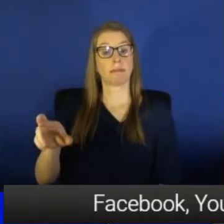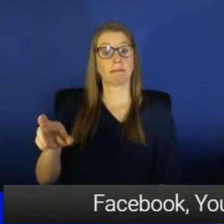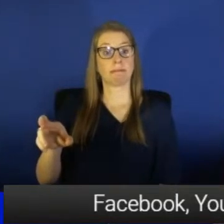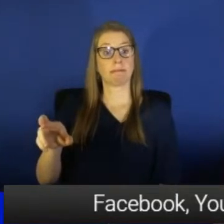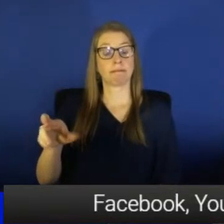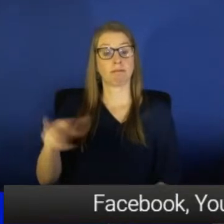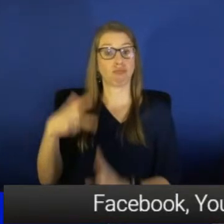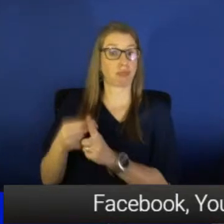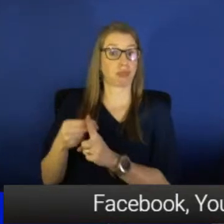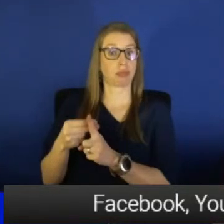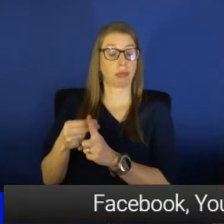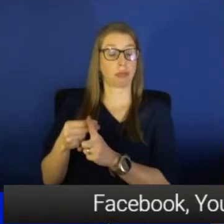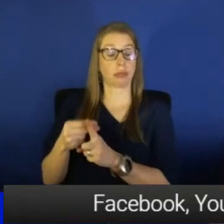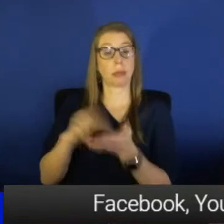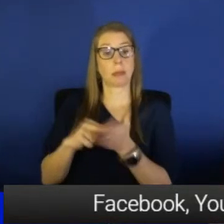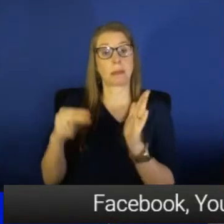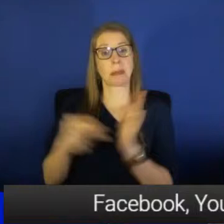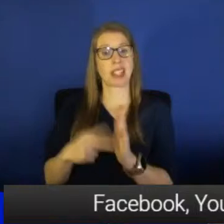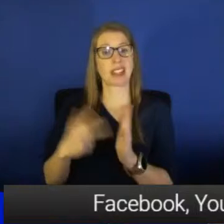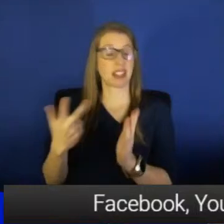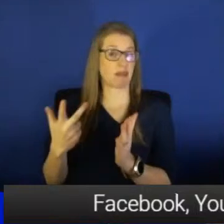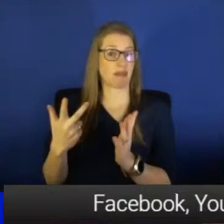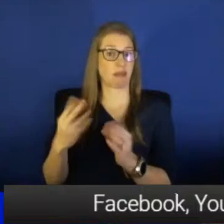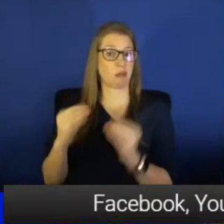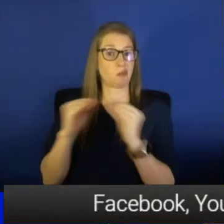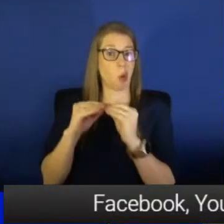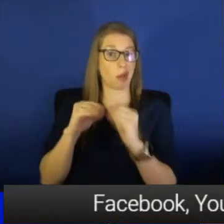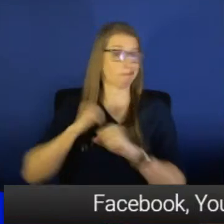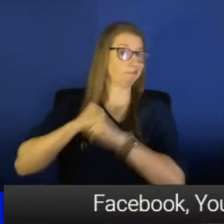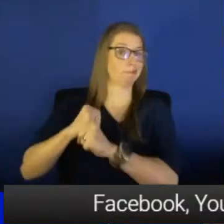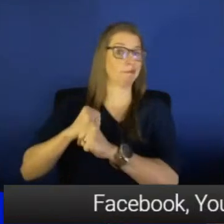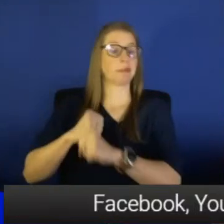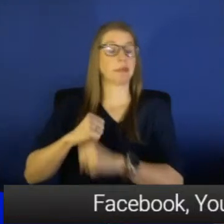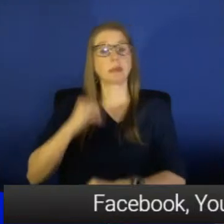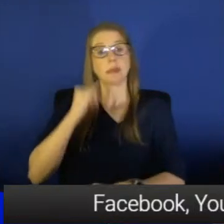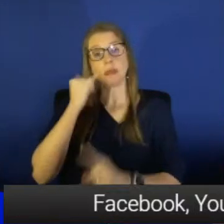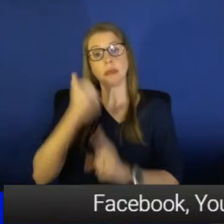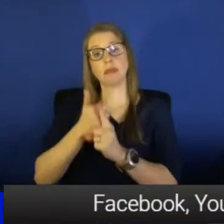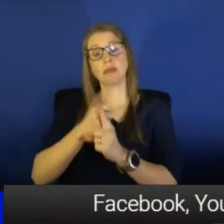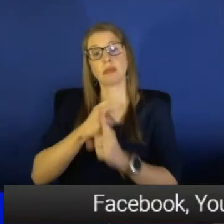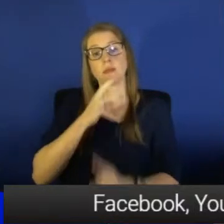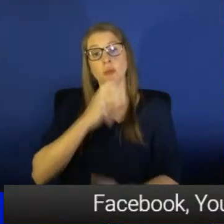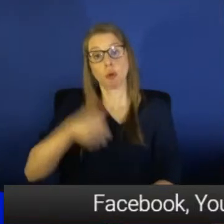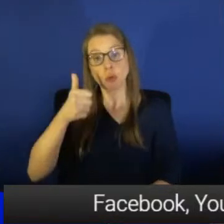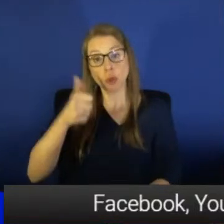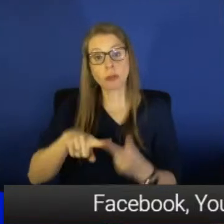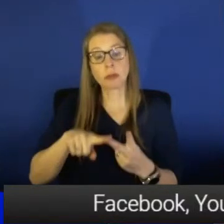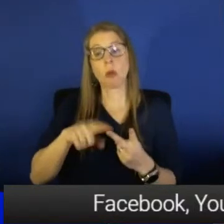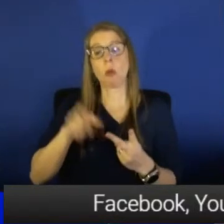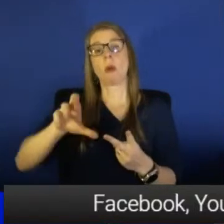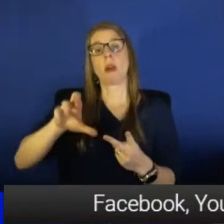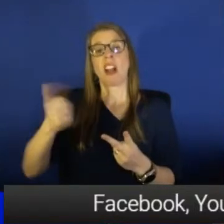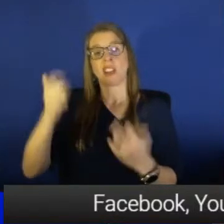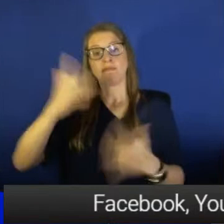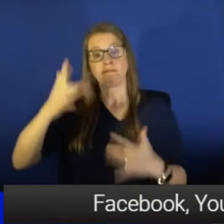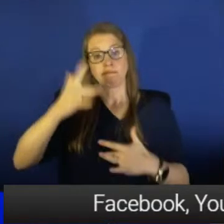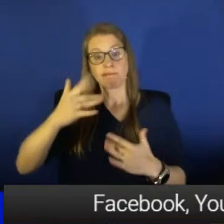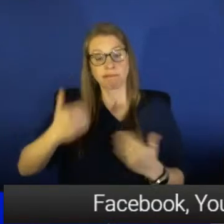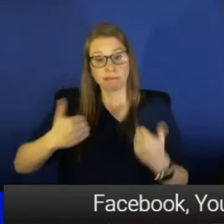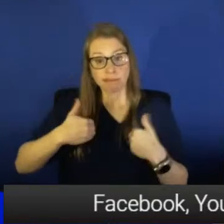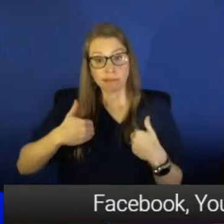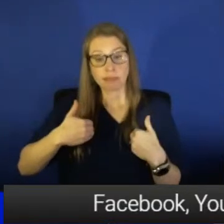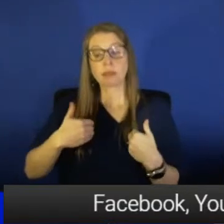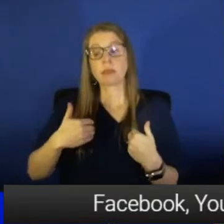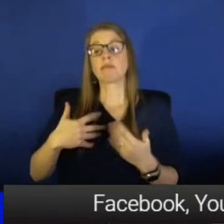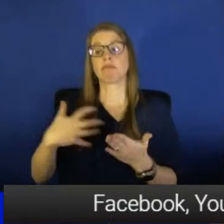you have those comorbid conditions or age, things like that, if you can do anything you can to protect yourself